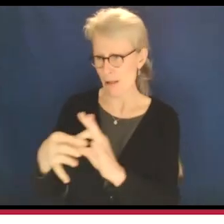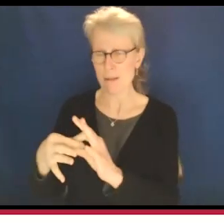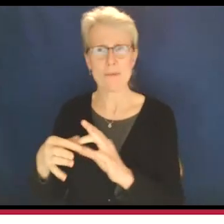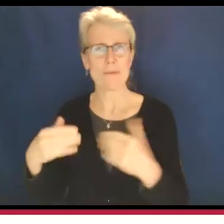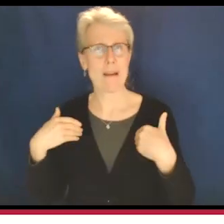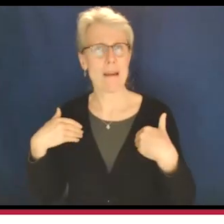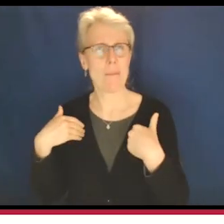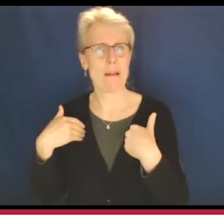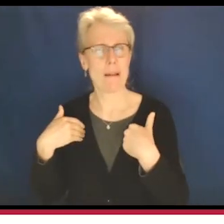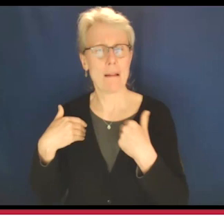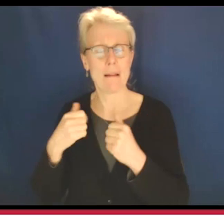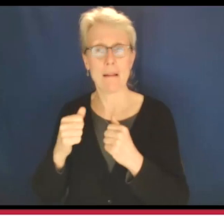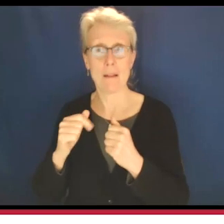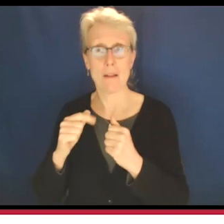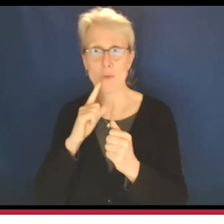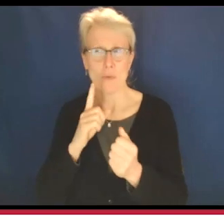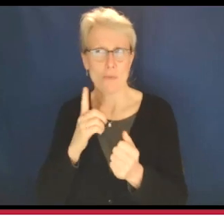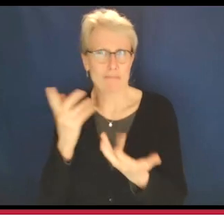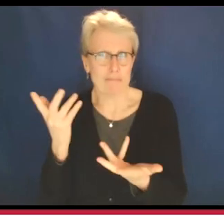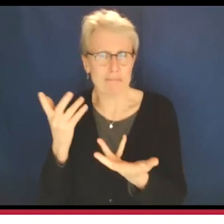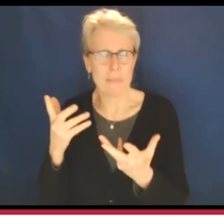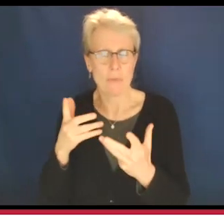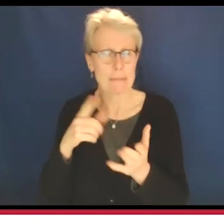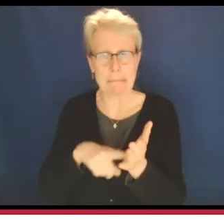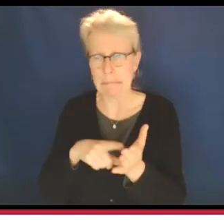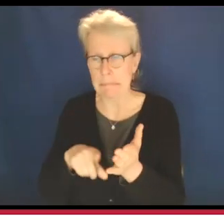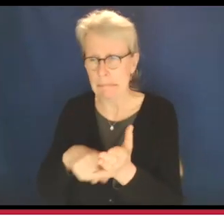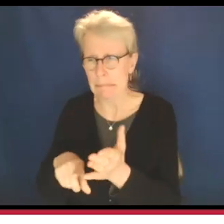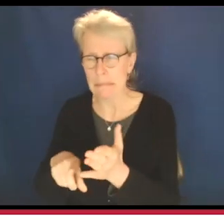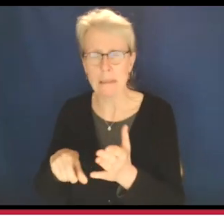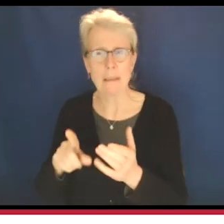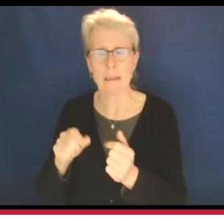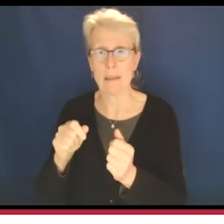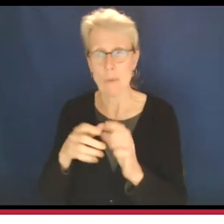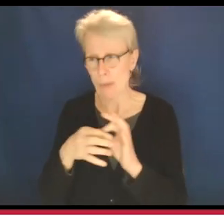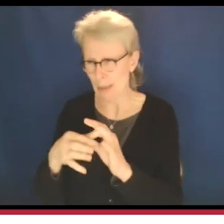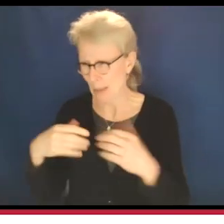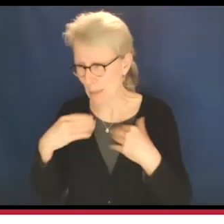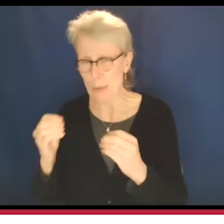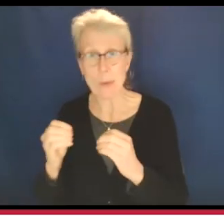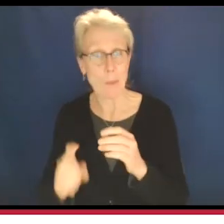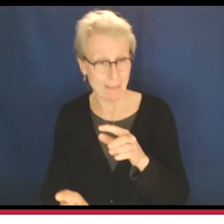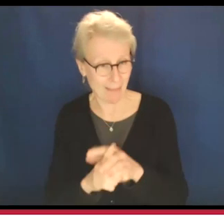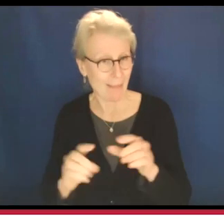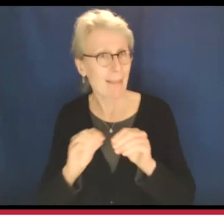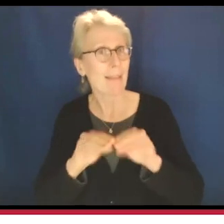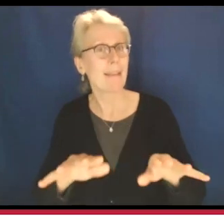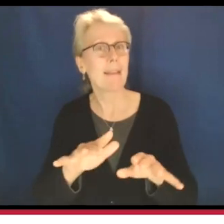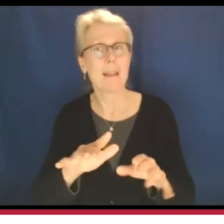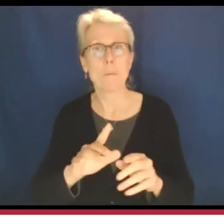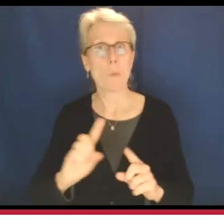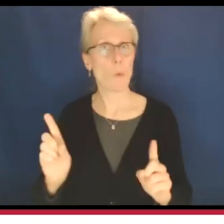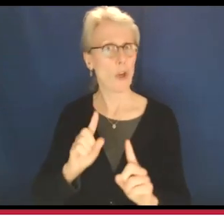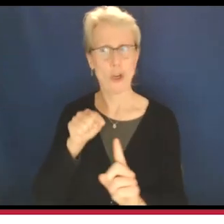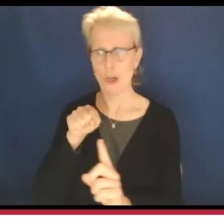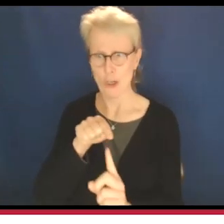if we think about what's the comparative difficulty of, on the one hand, saying we had an outbreak, let's go look for the source.